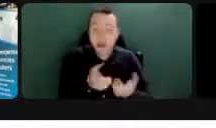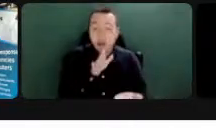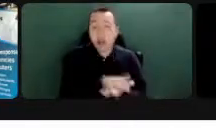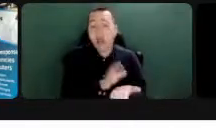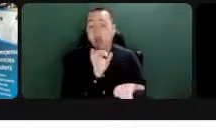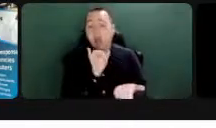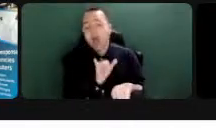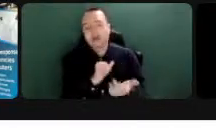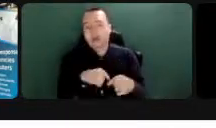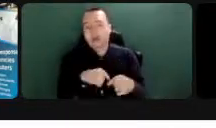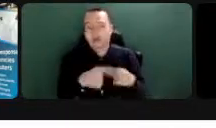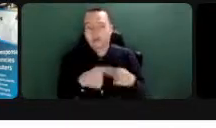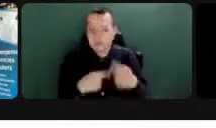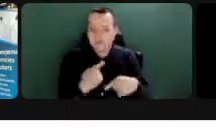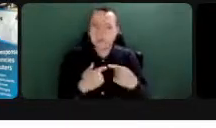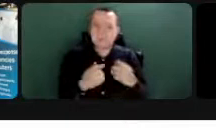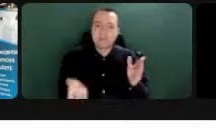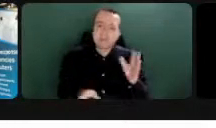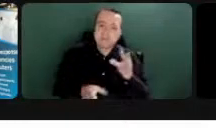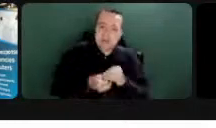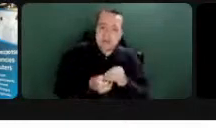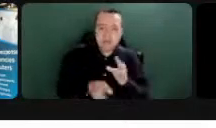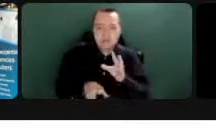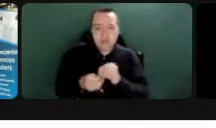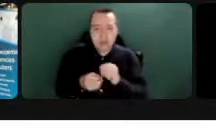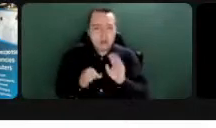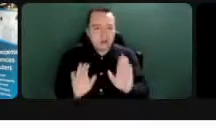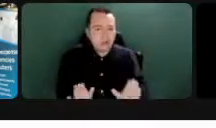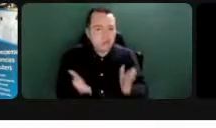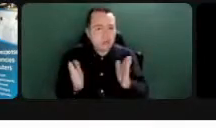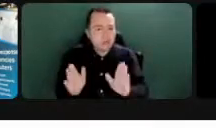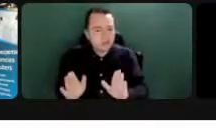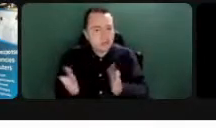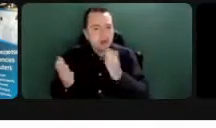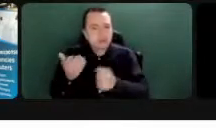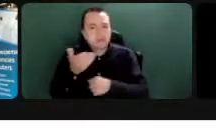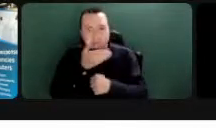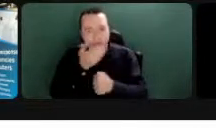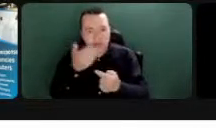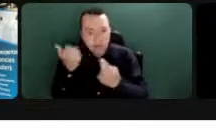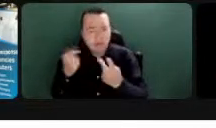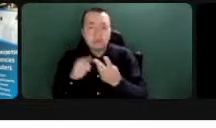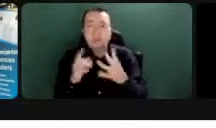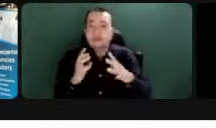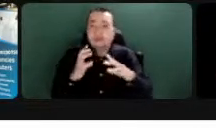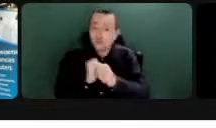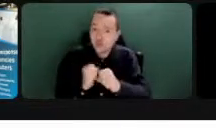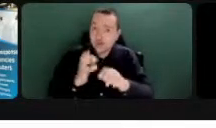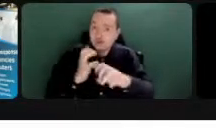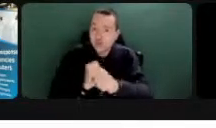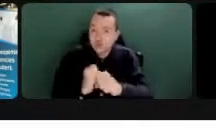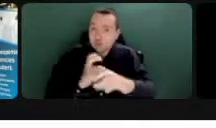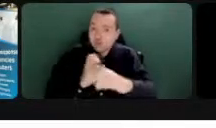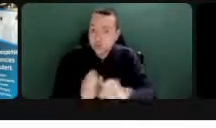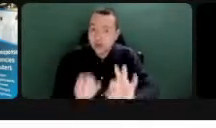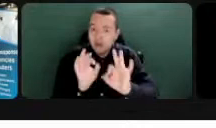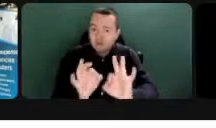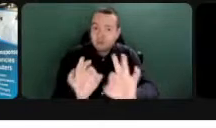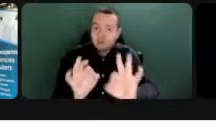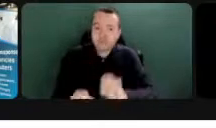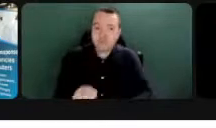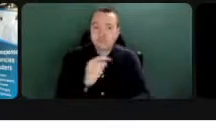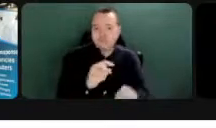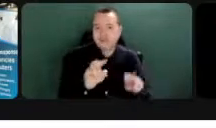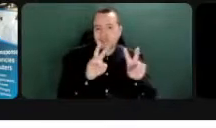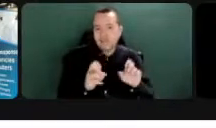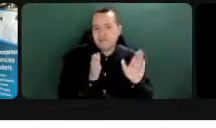enhancements will be needed. More summaries will be added for those phase one topics. We will expand to include